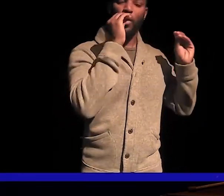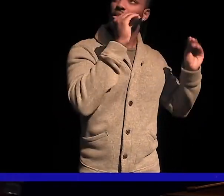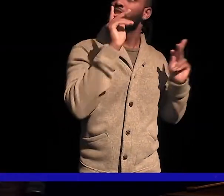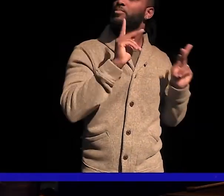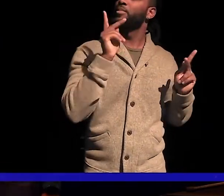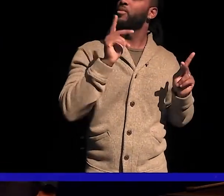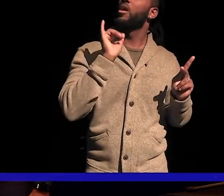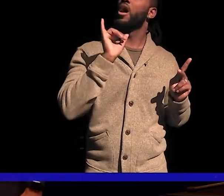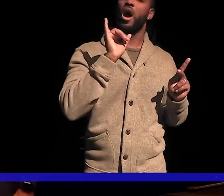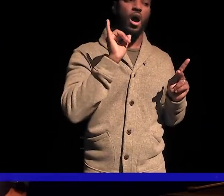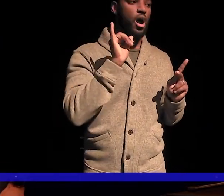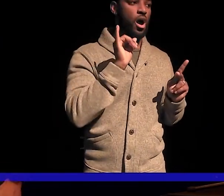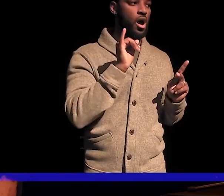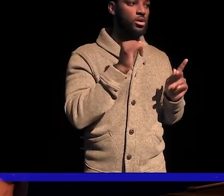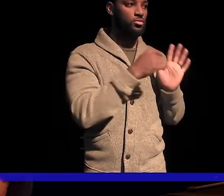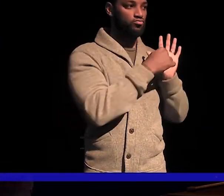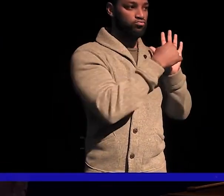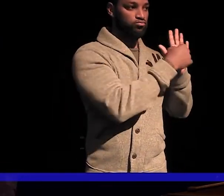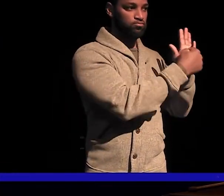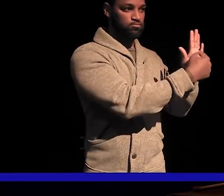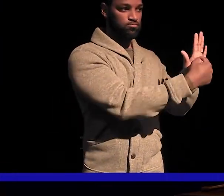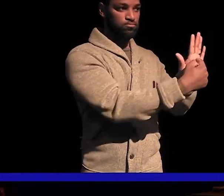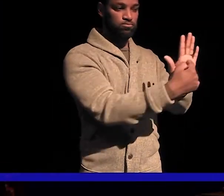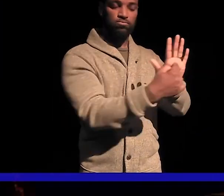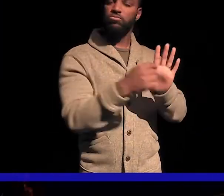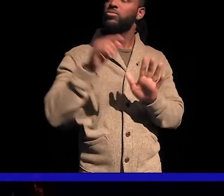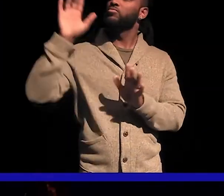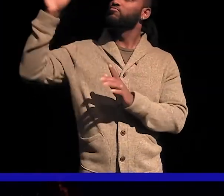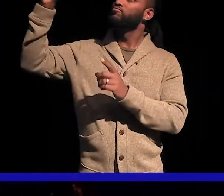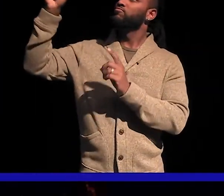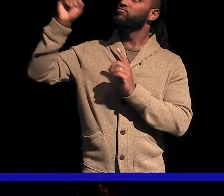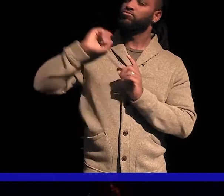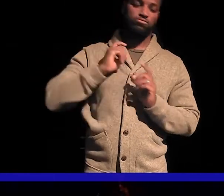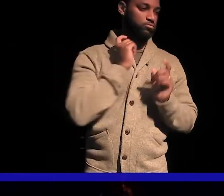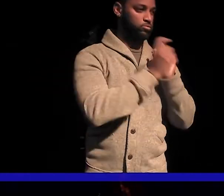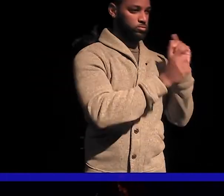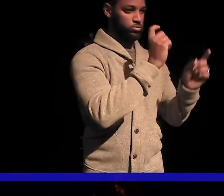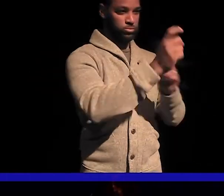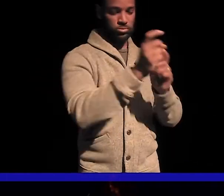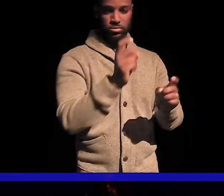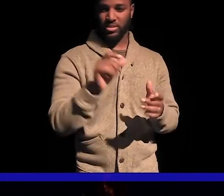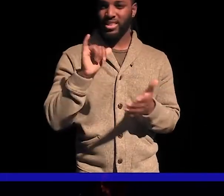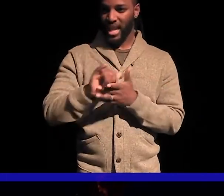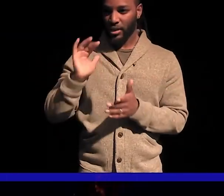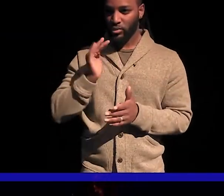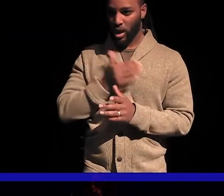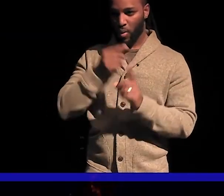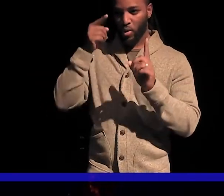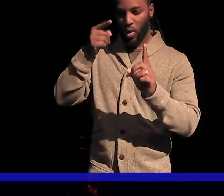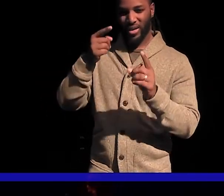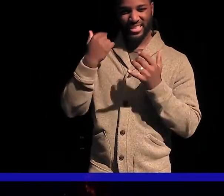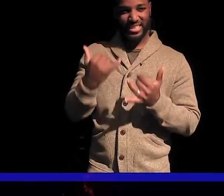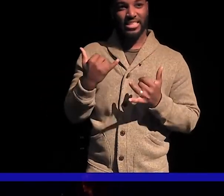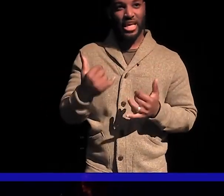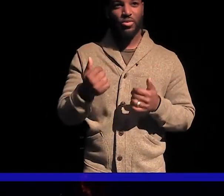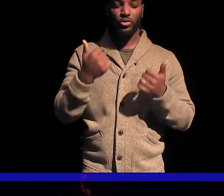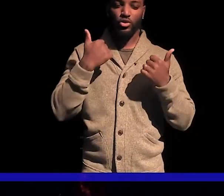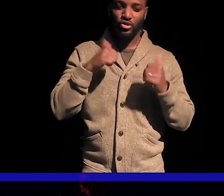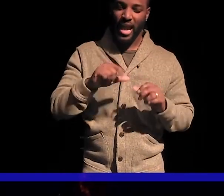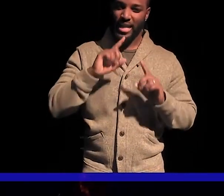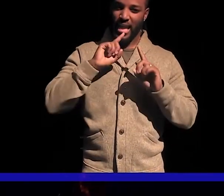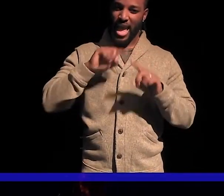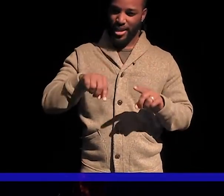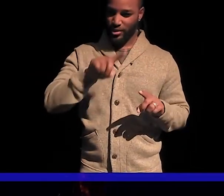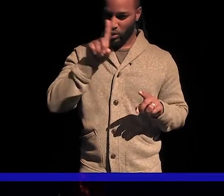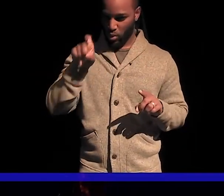of the earth. God appointed us to bear much fruit. And today we will wrestle or try to answer